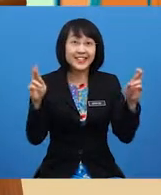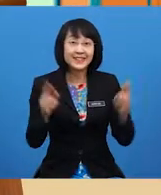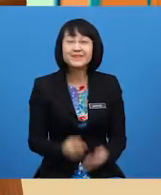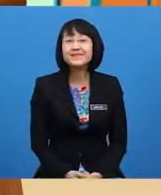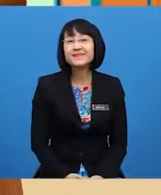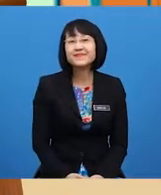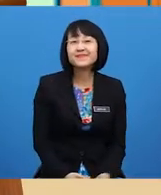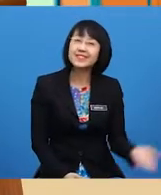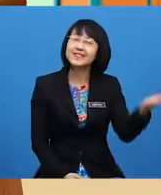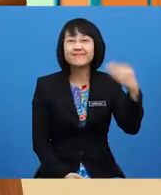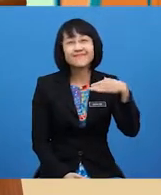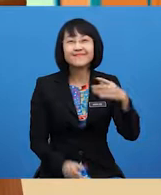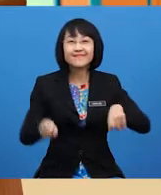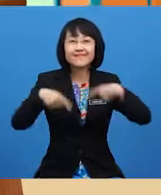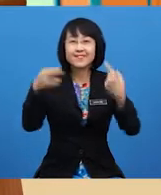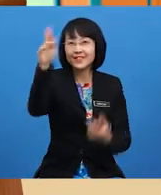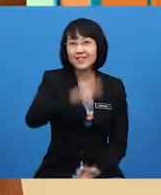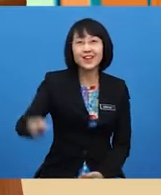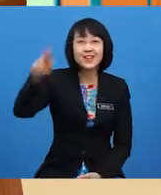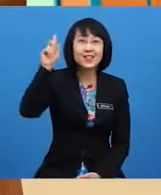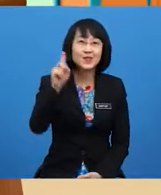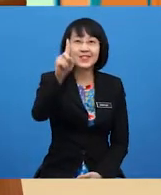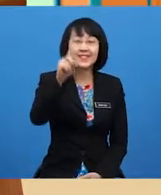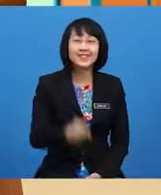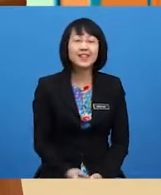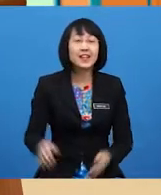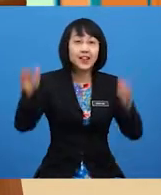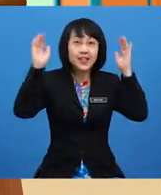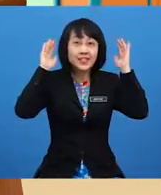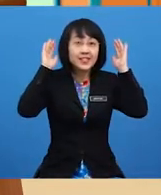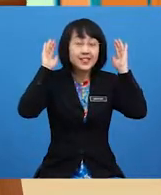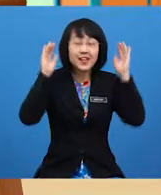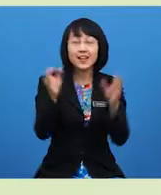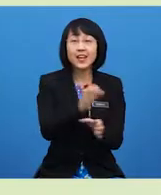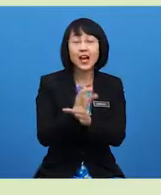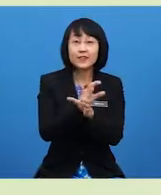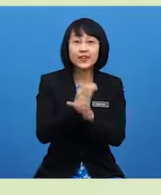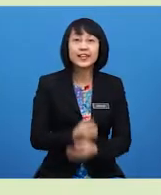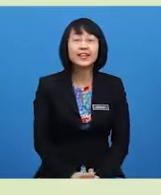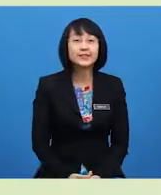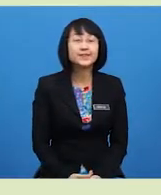Yeah, let's go to round 1. So listen carefully.